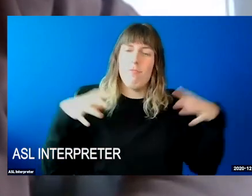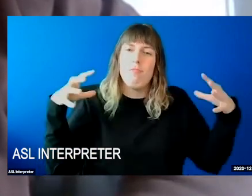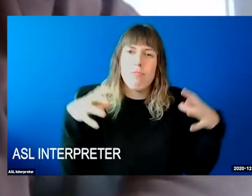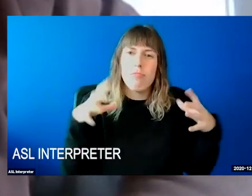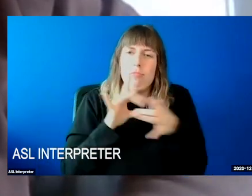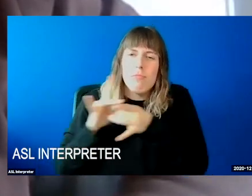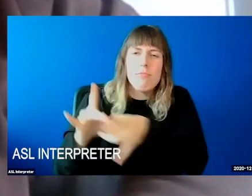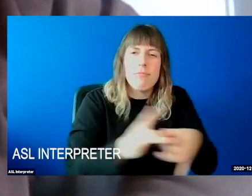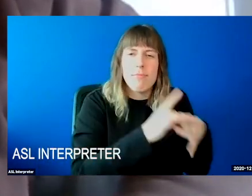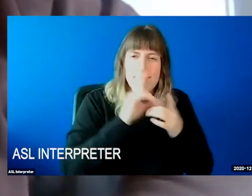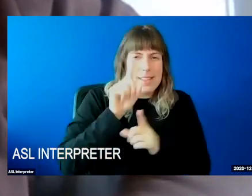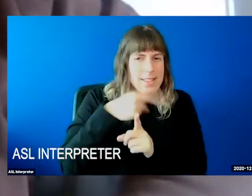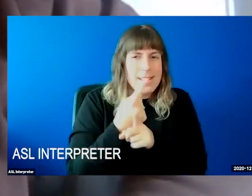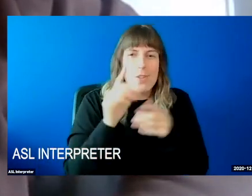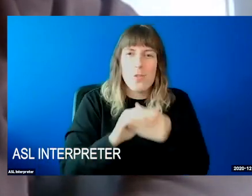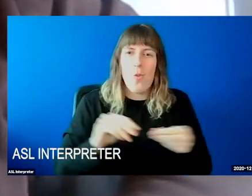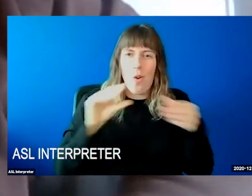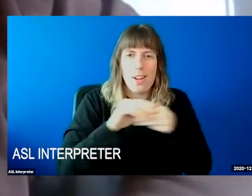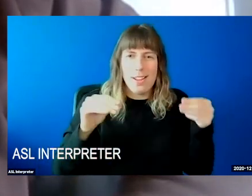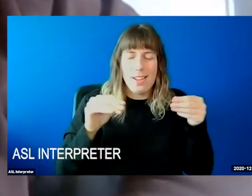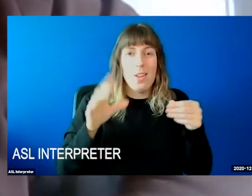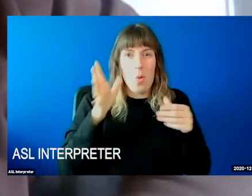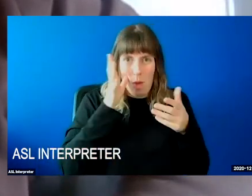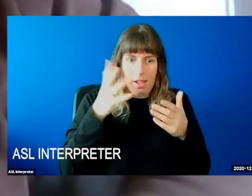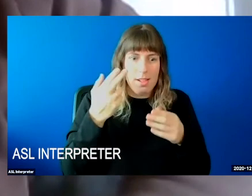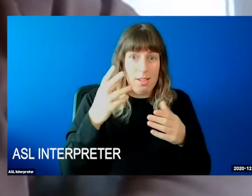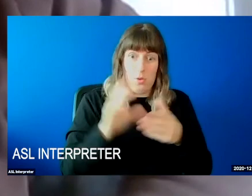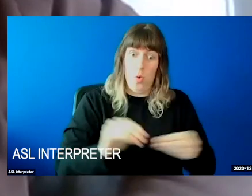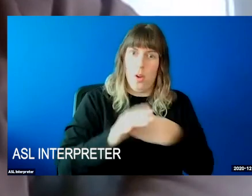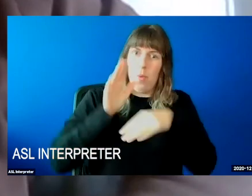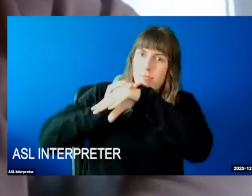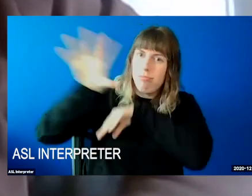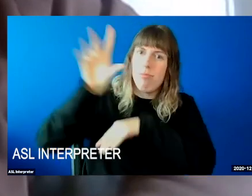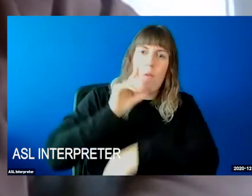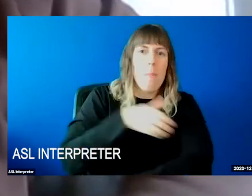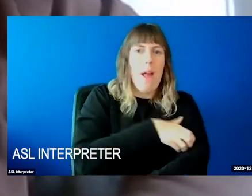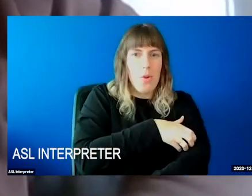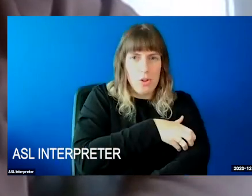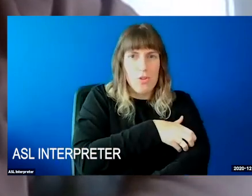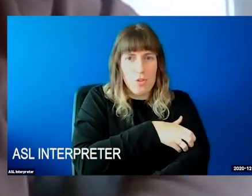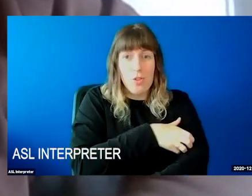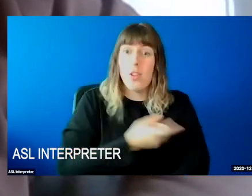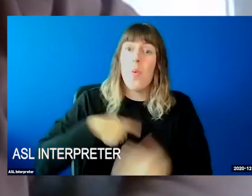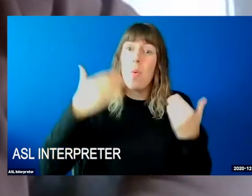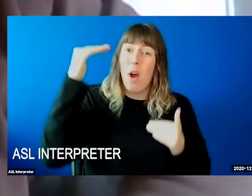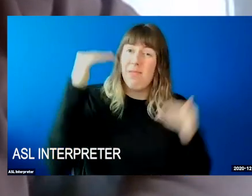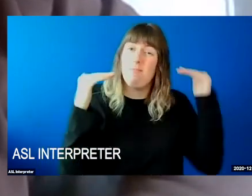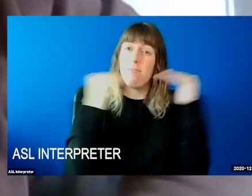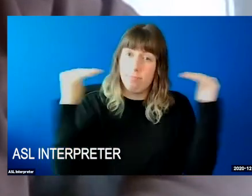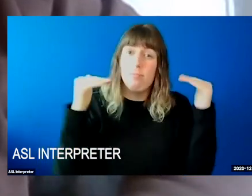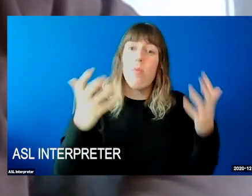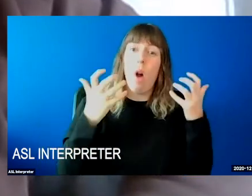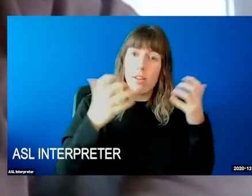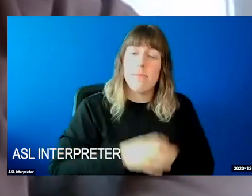That common thread that binds us into this single story that we want to leverage into power in